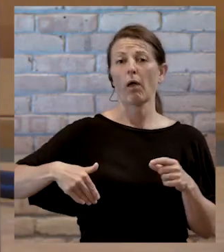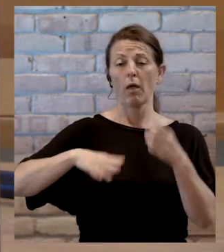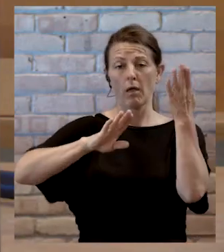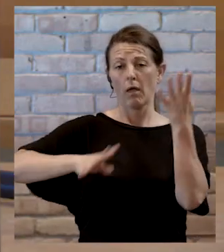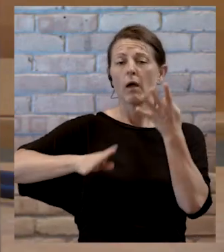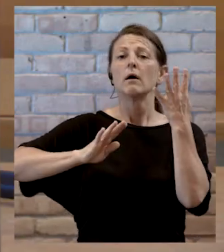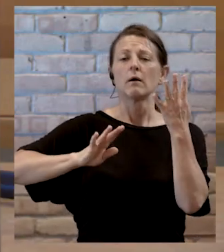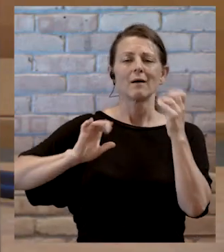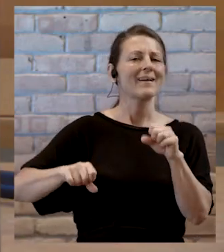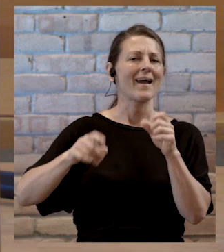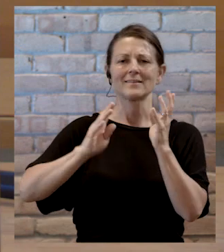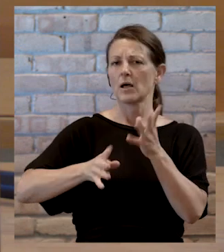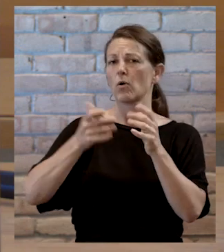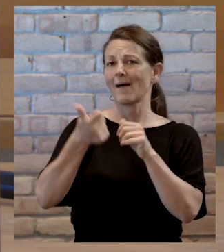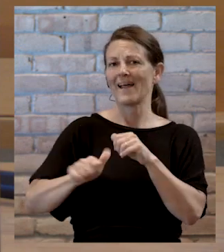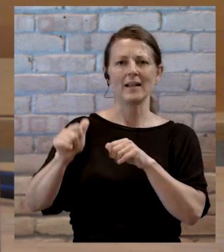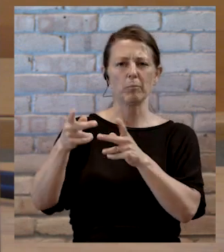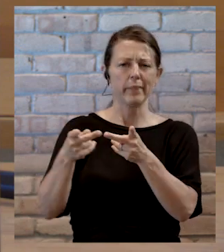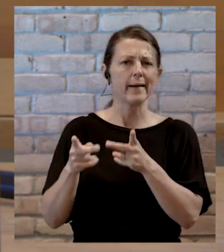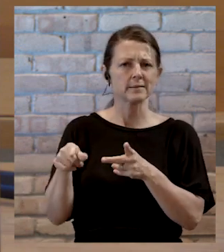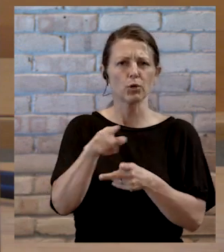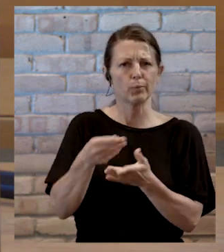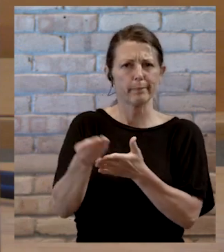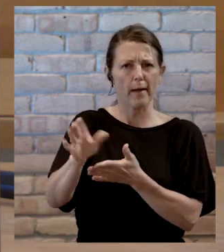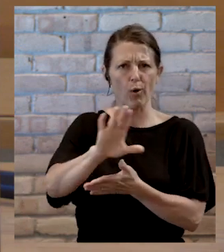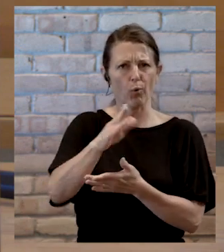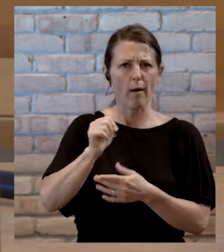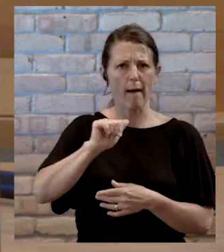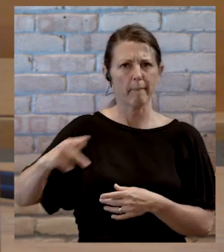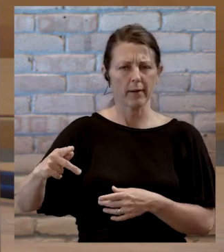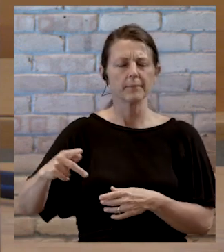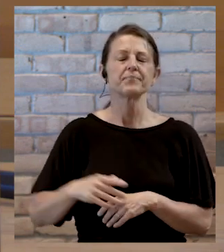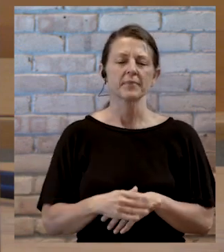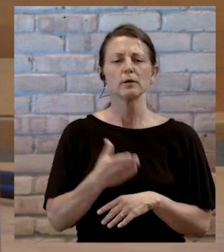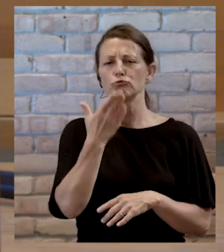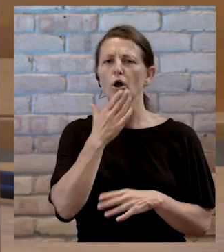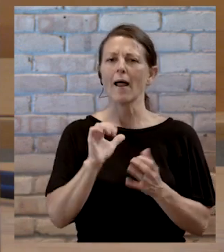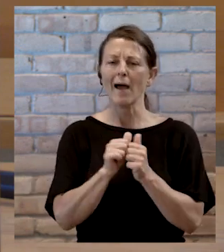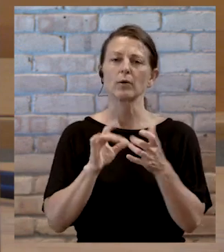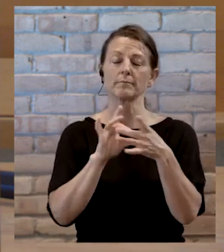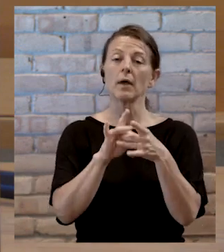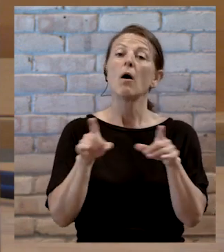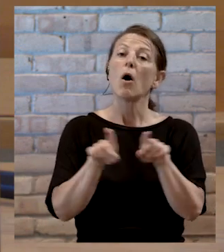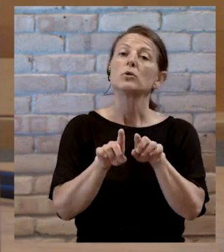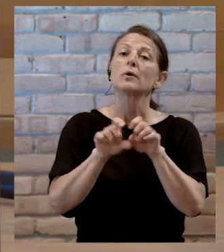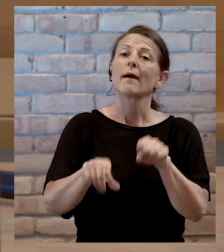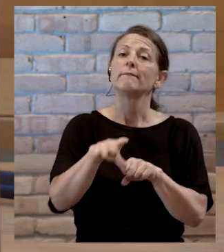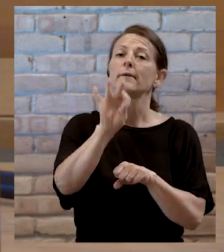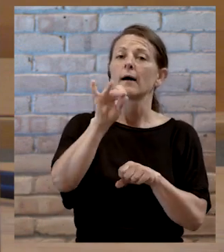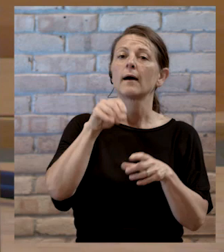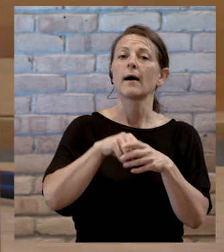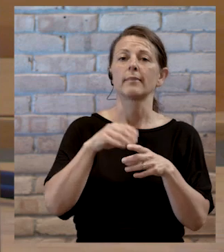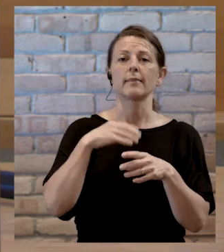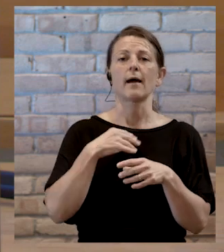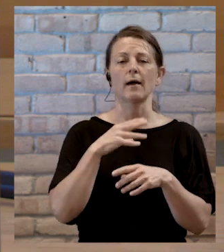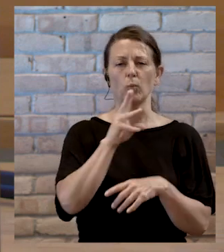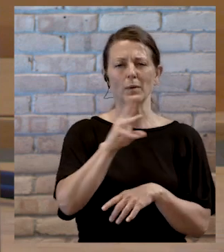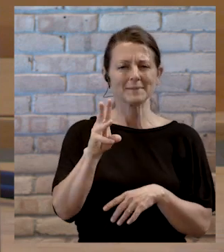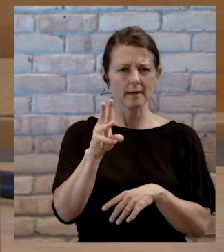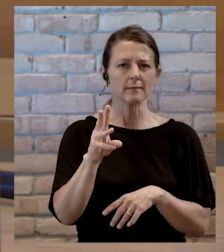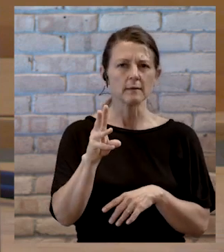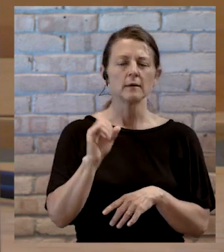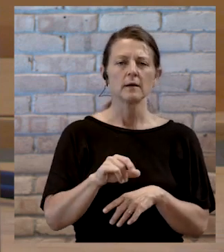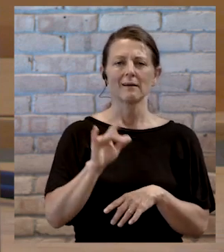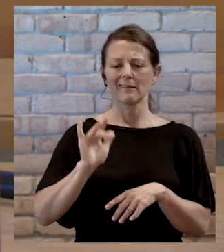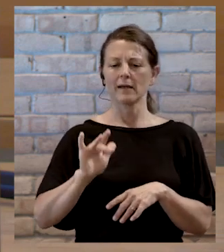apps. A great way to stay connected. You can also find that scripture card on our website. If you just click on the resource button, you'll